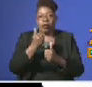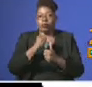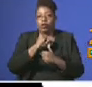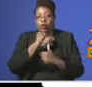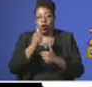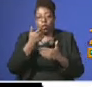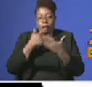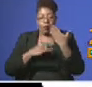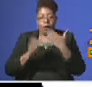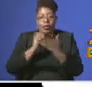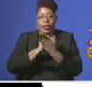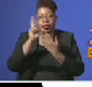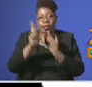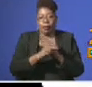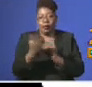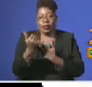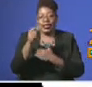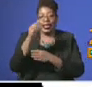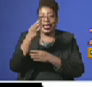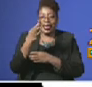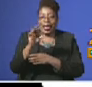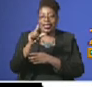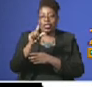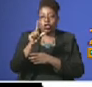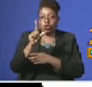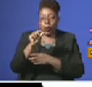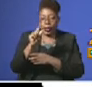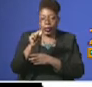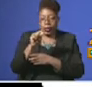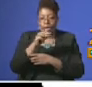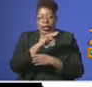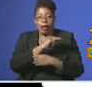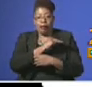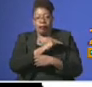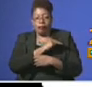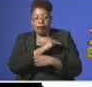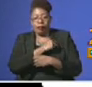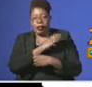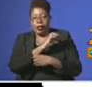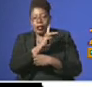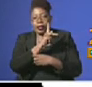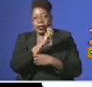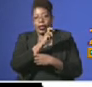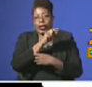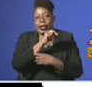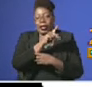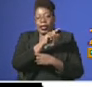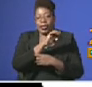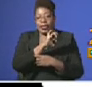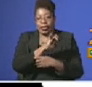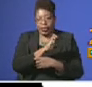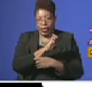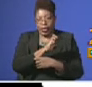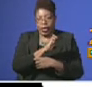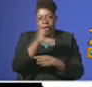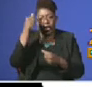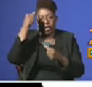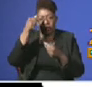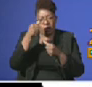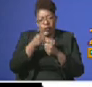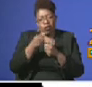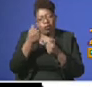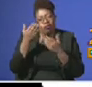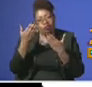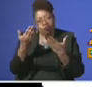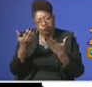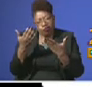Born September 15, 1920, McKenzie is a native of Mount Thompson, Exuma. His memory is somewhat blurred from time to